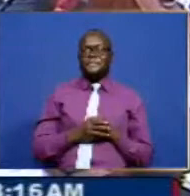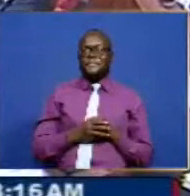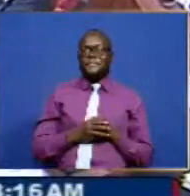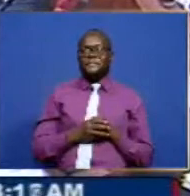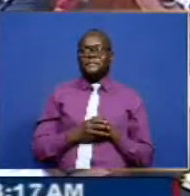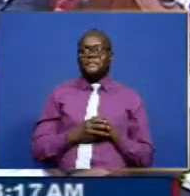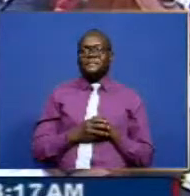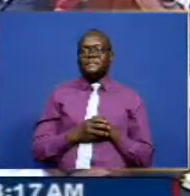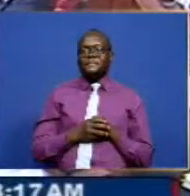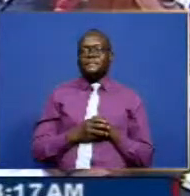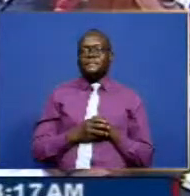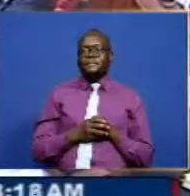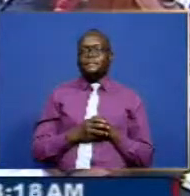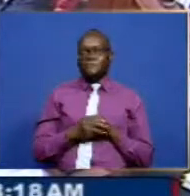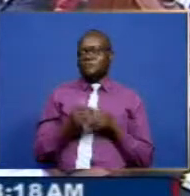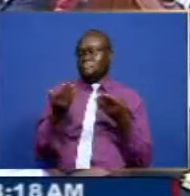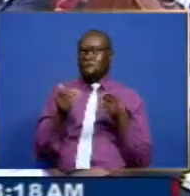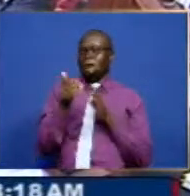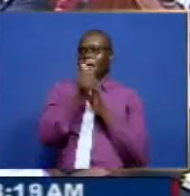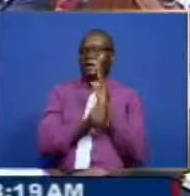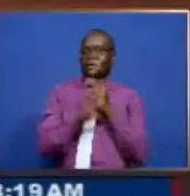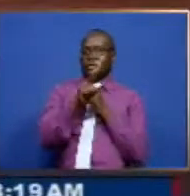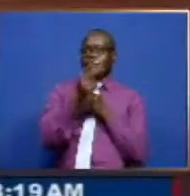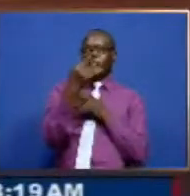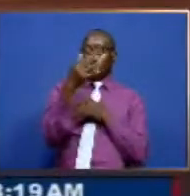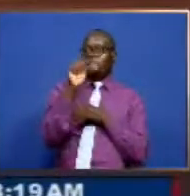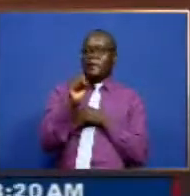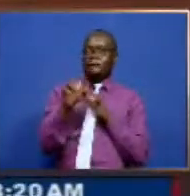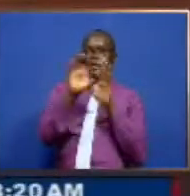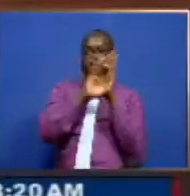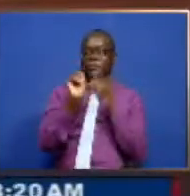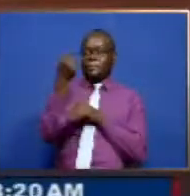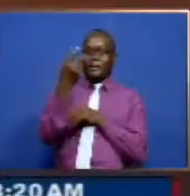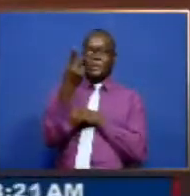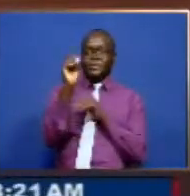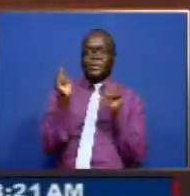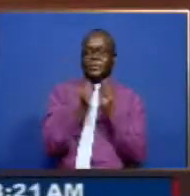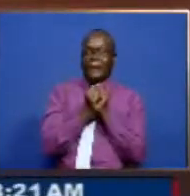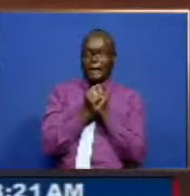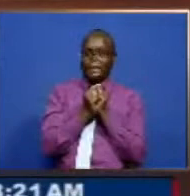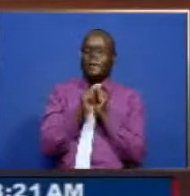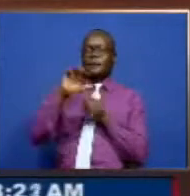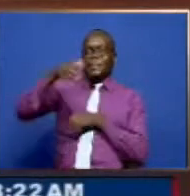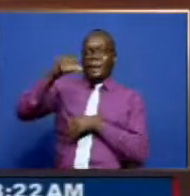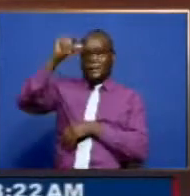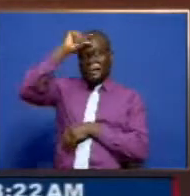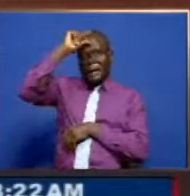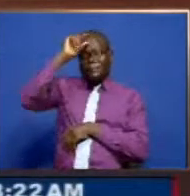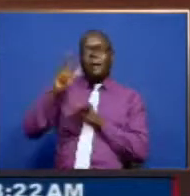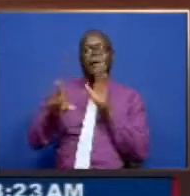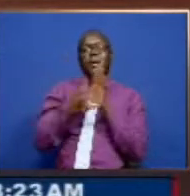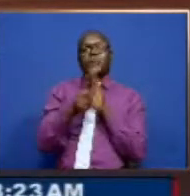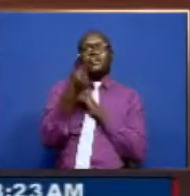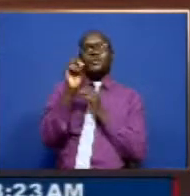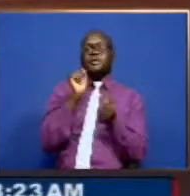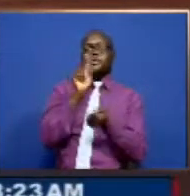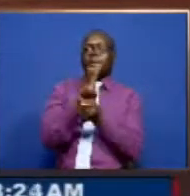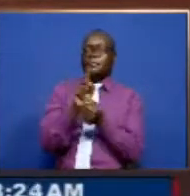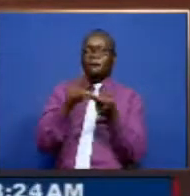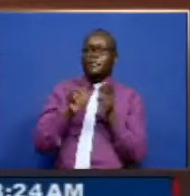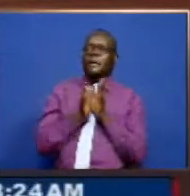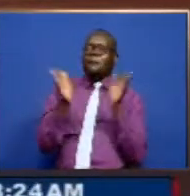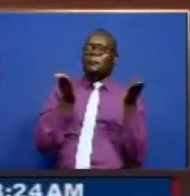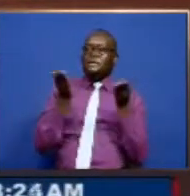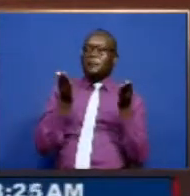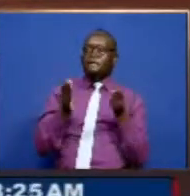as read together with Article 235 of the Constitution of Kenya 2010, the County Government Act 2012, and the Public